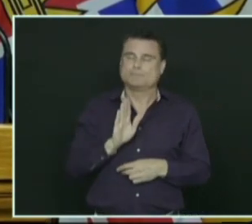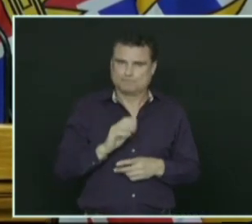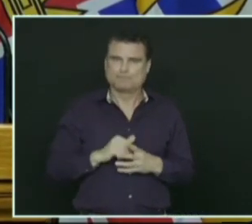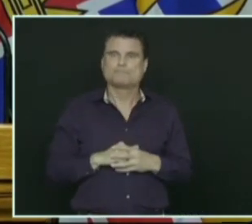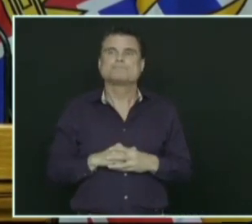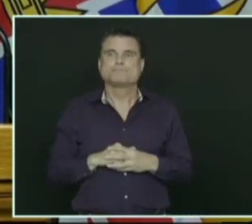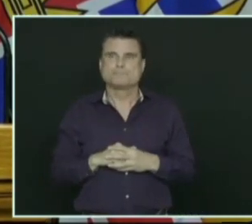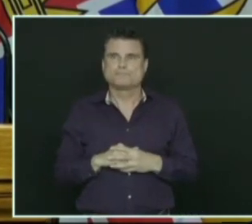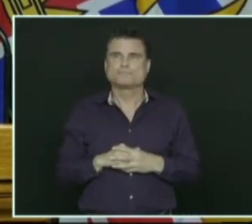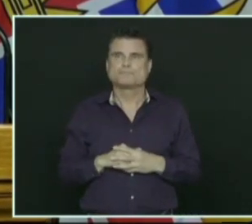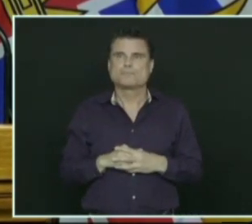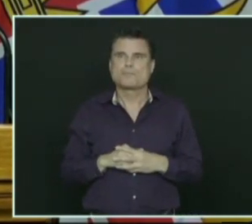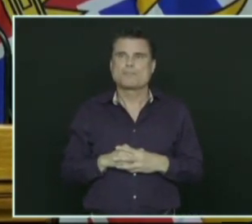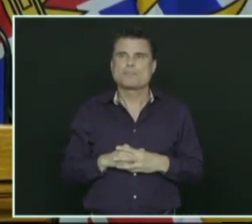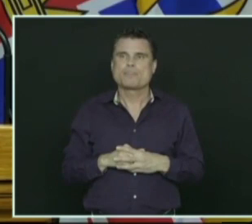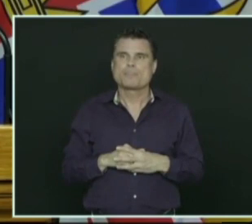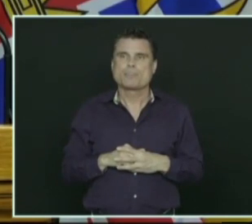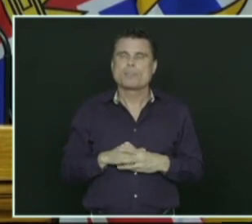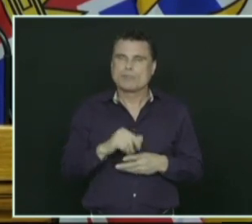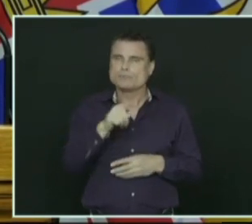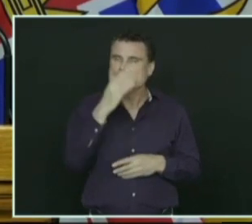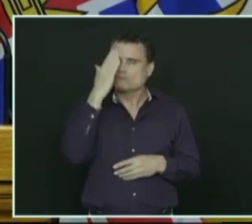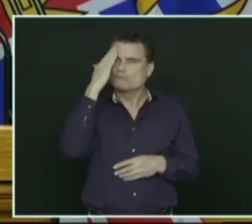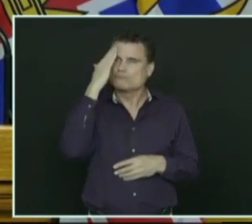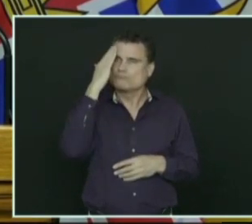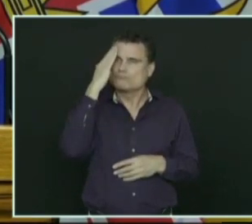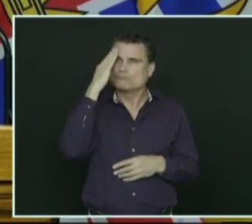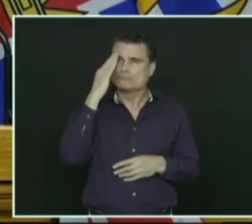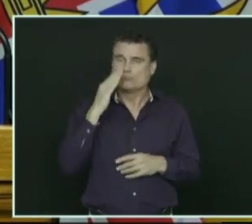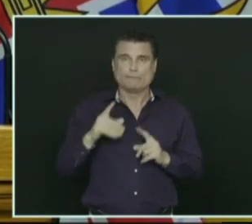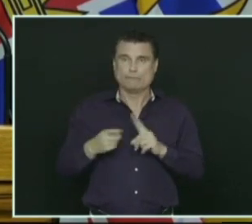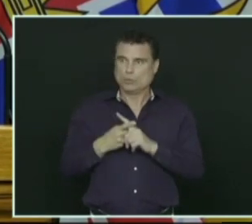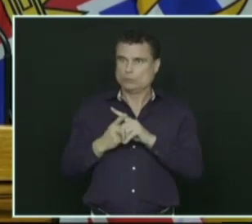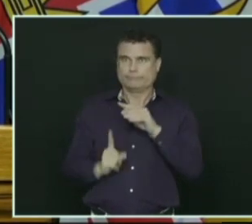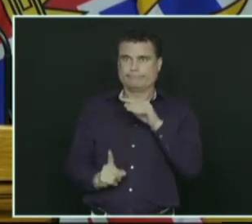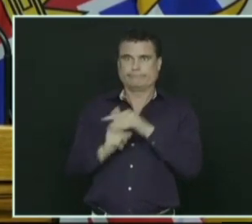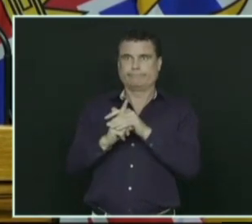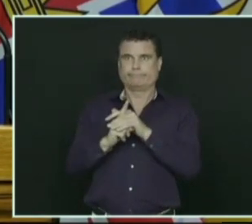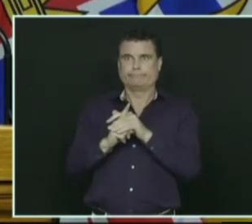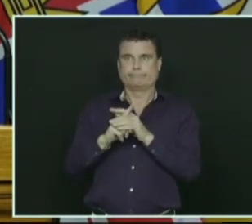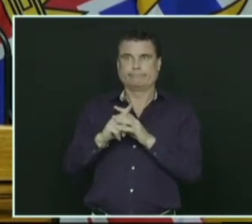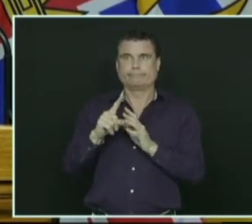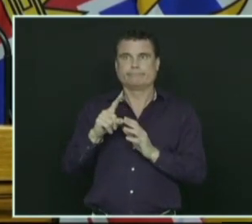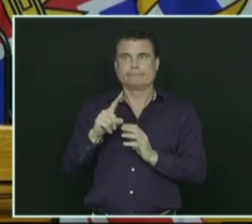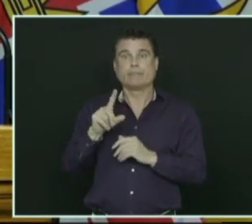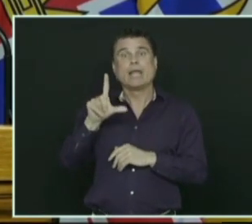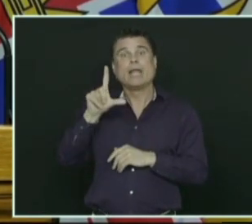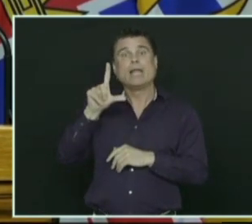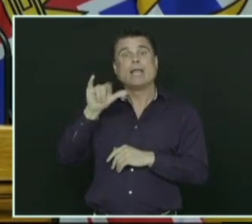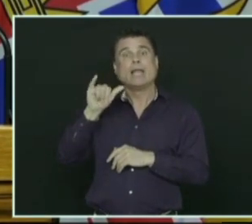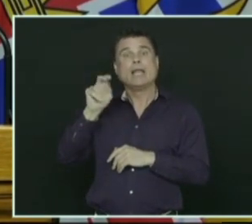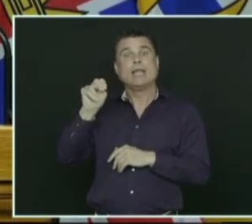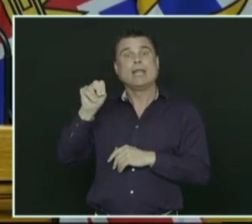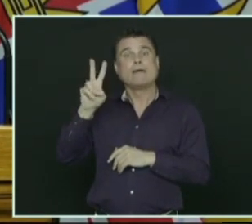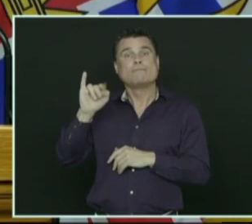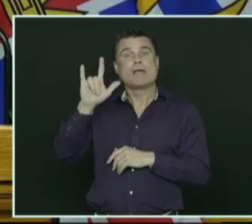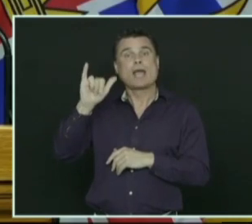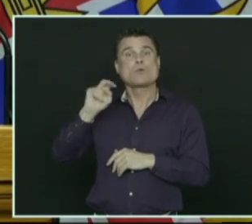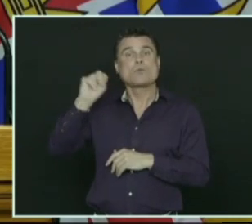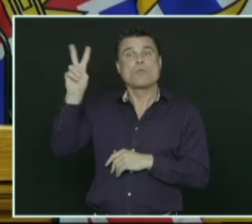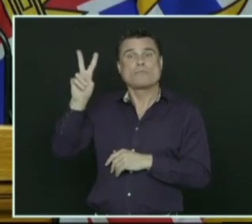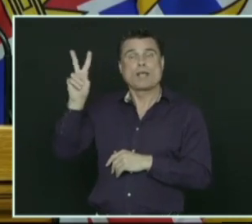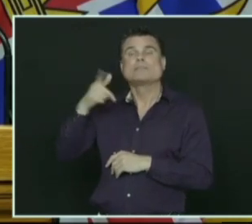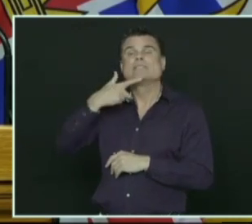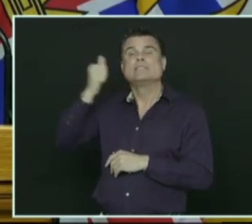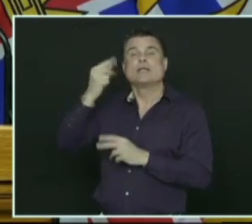care facilities to make sure that even people who are asymptomatic or have very minimal symptoms who have been